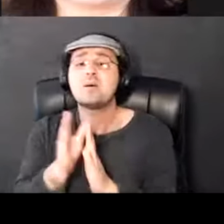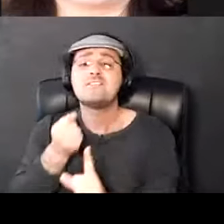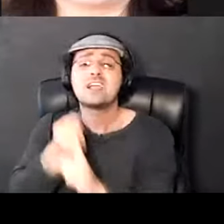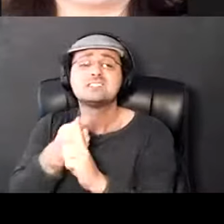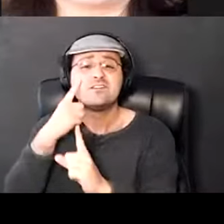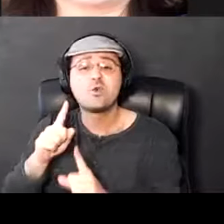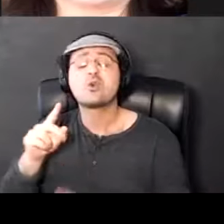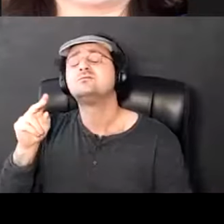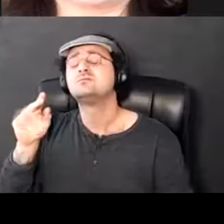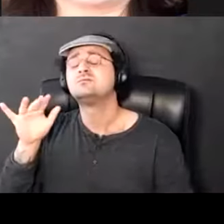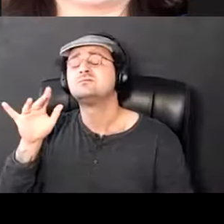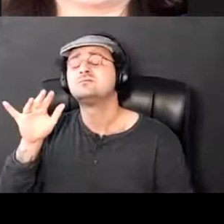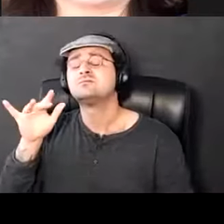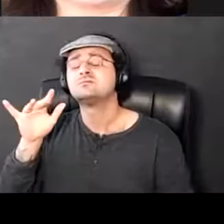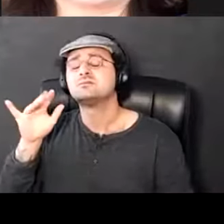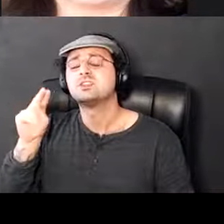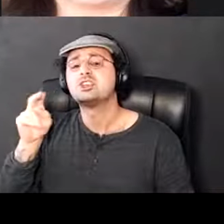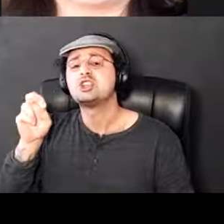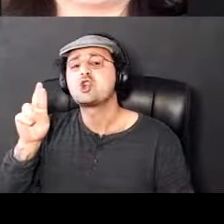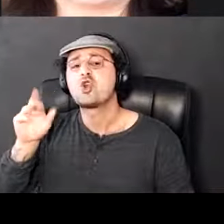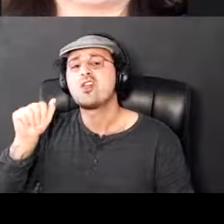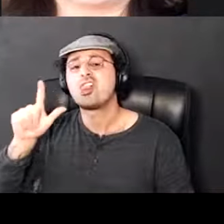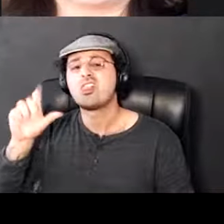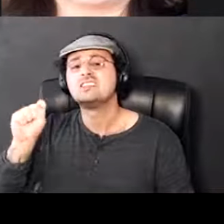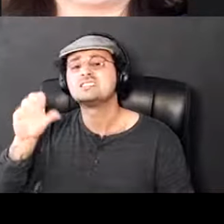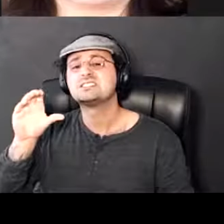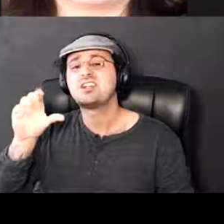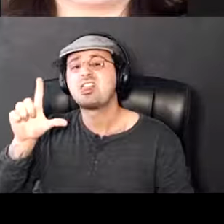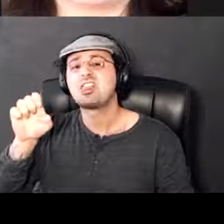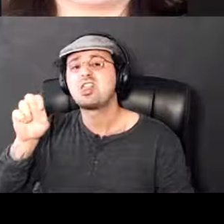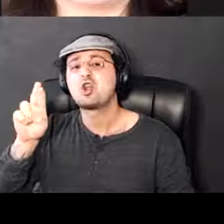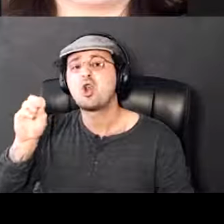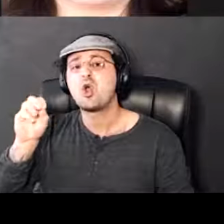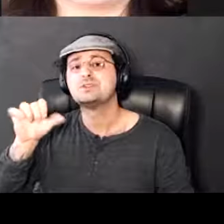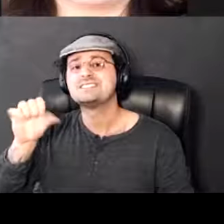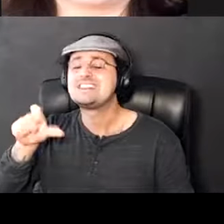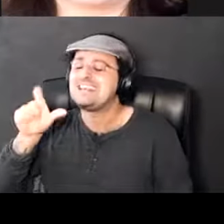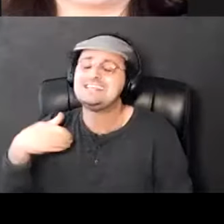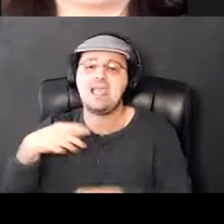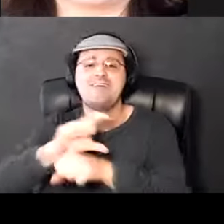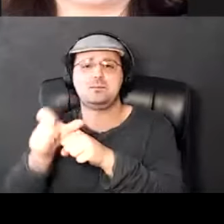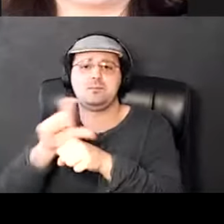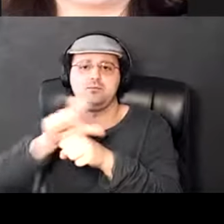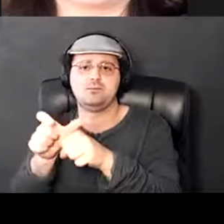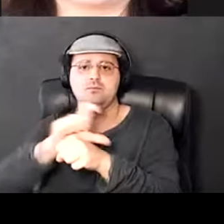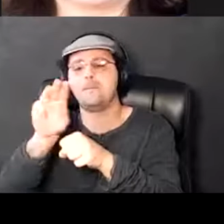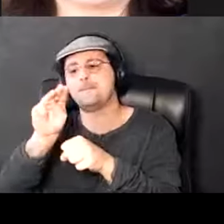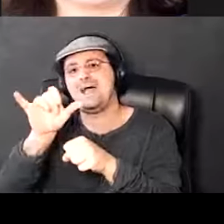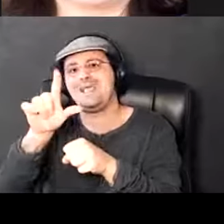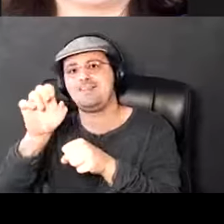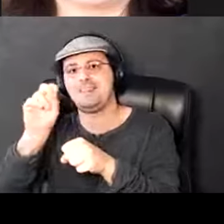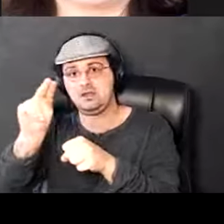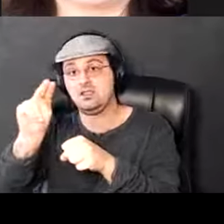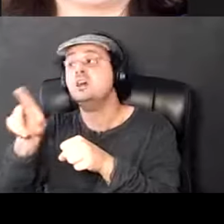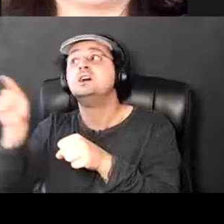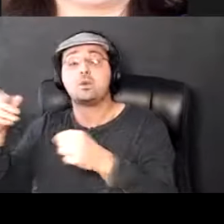And so these axons don't really like to be naked or uninsulated. And so when the immune system attacks the oligodendrocytes